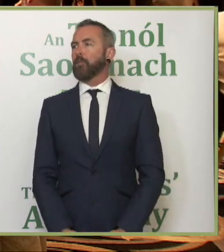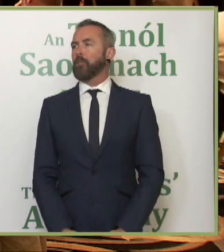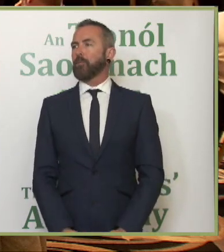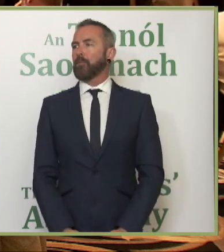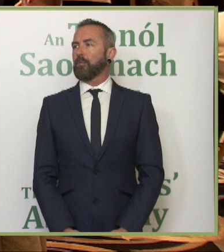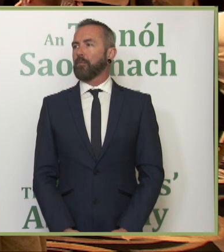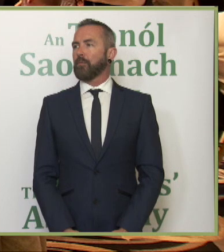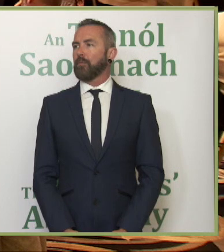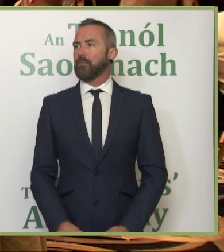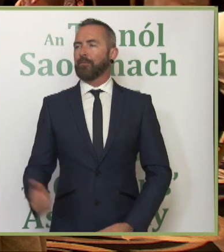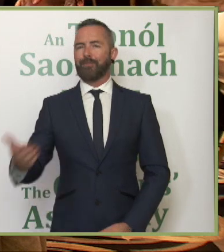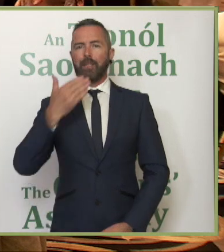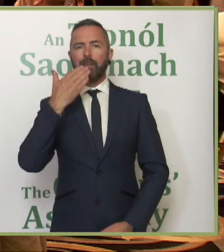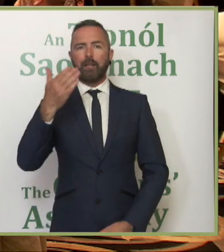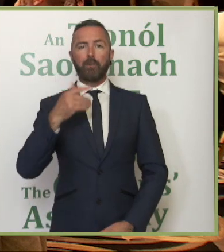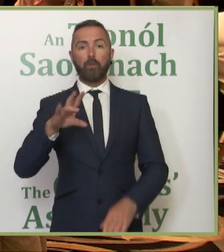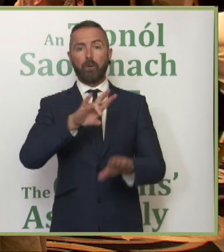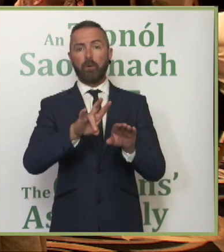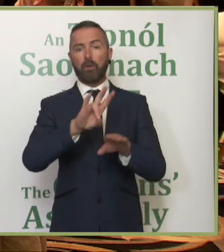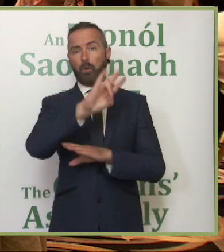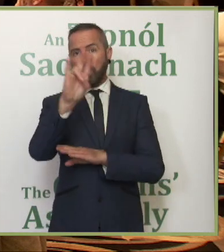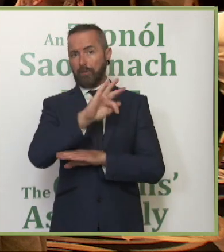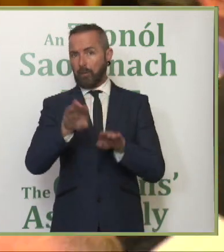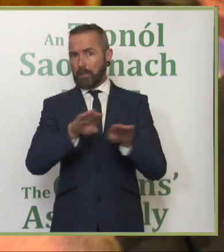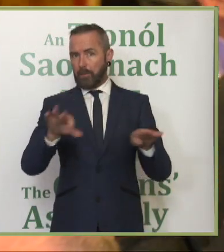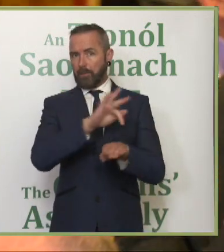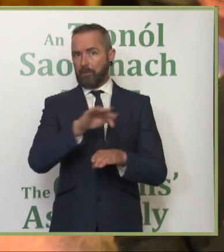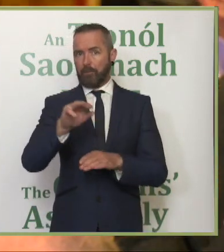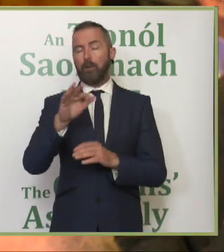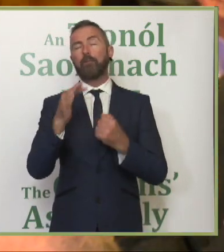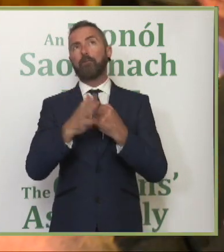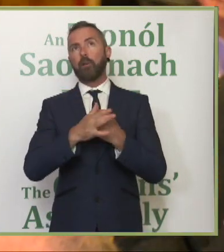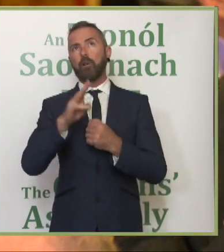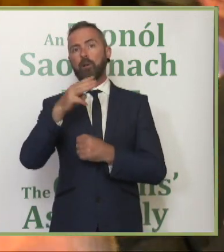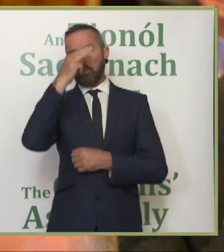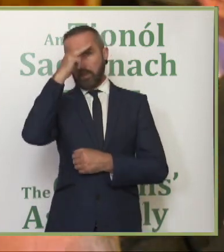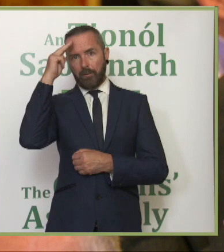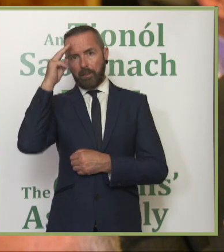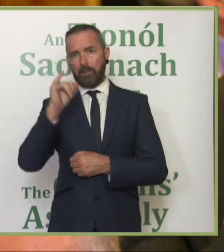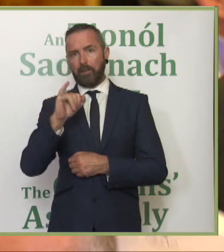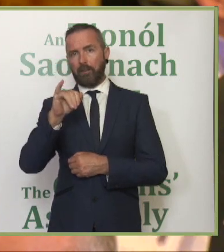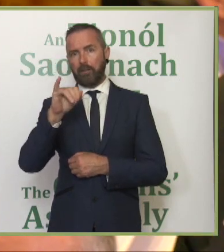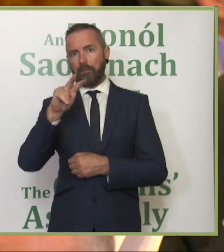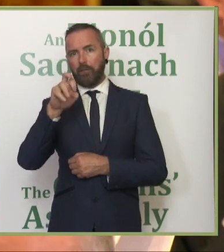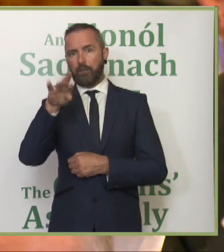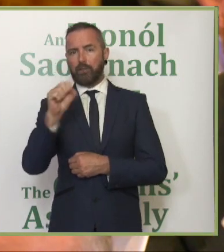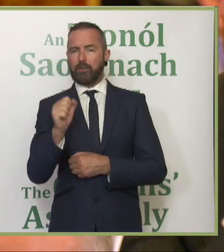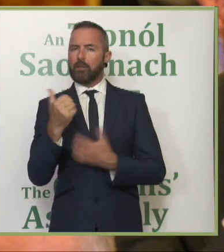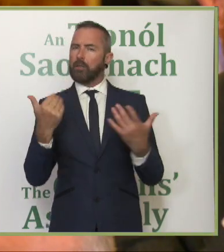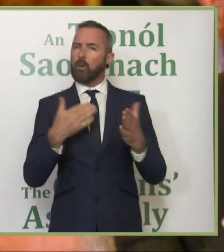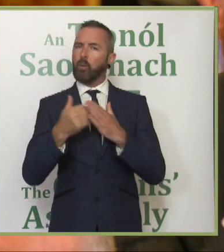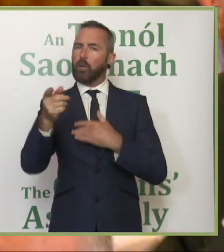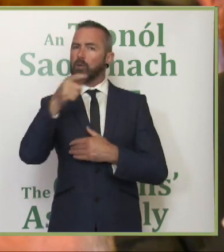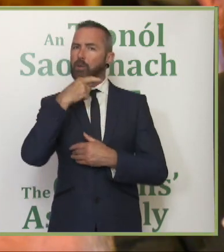Thank you. This is the question from our table for Professor Ivers. Joanna, what would you describe as the benefits of